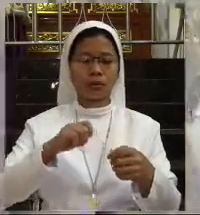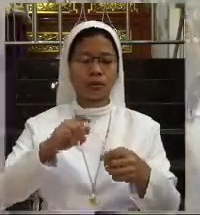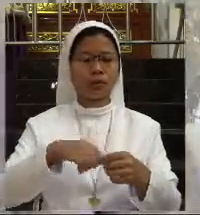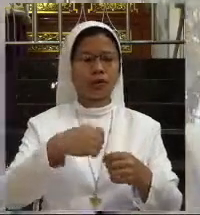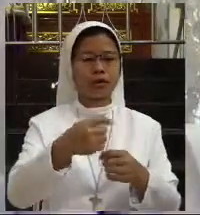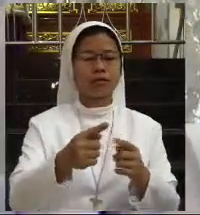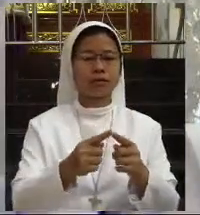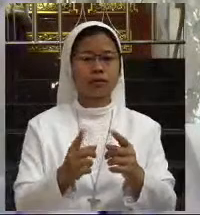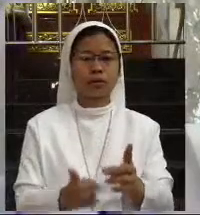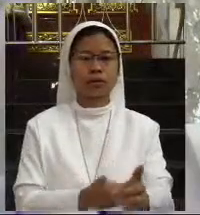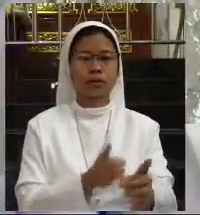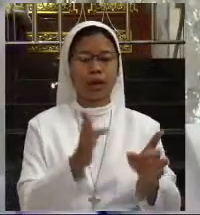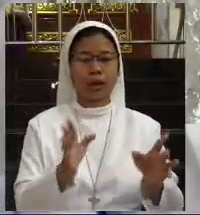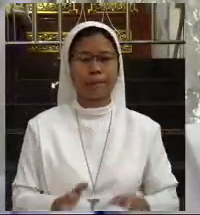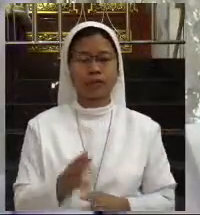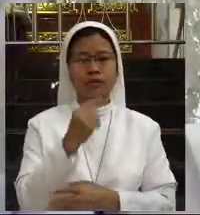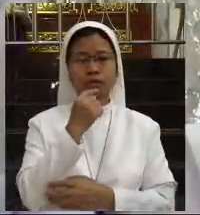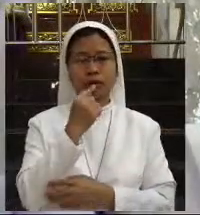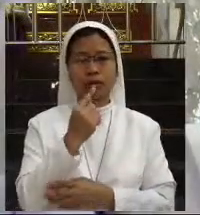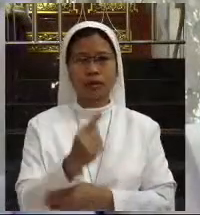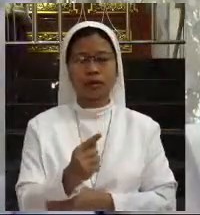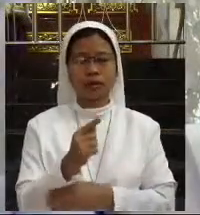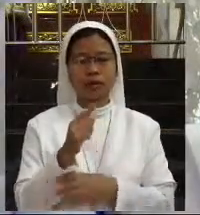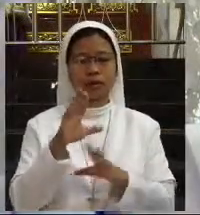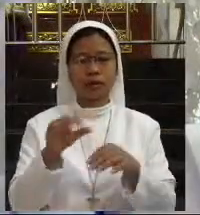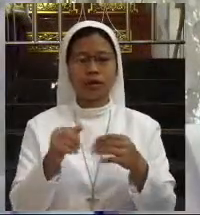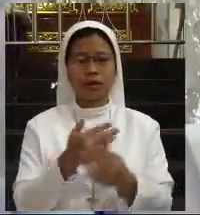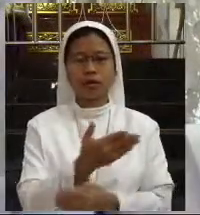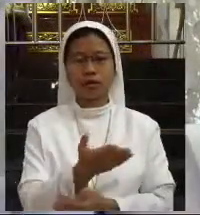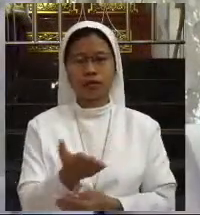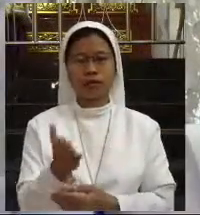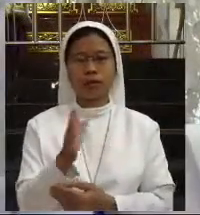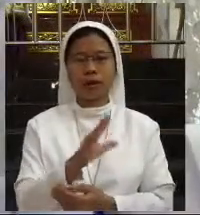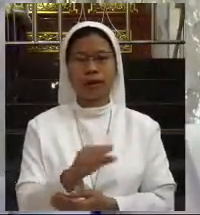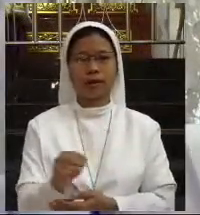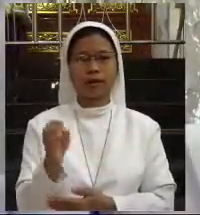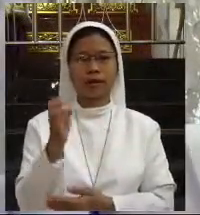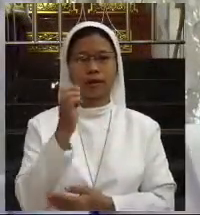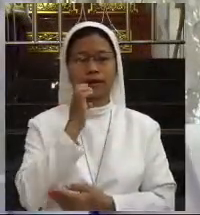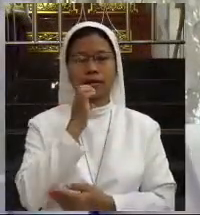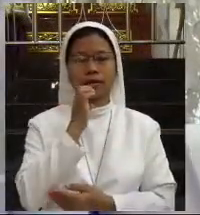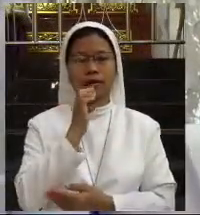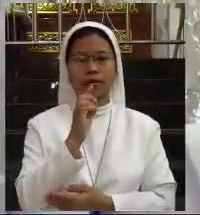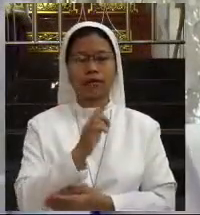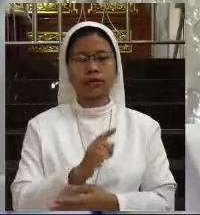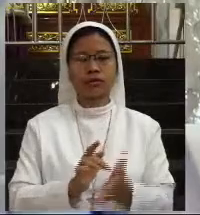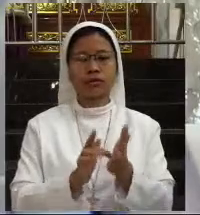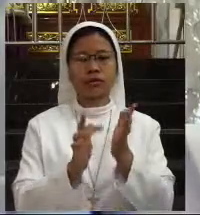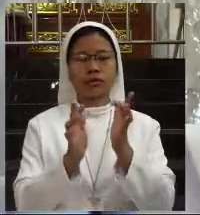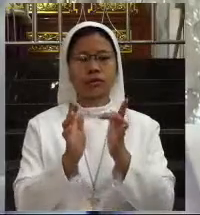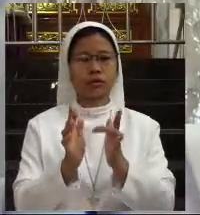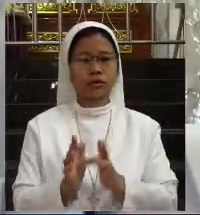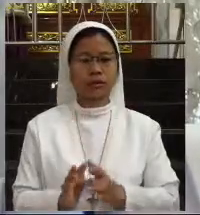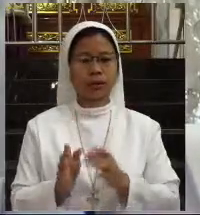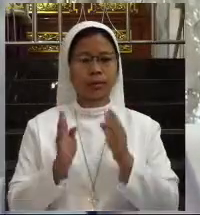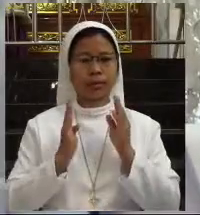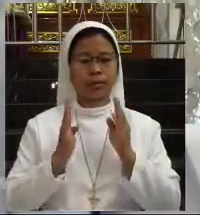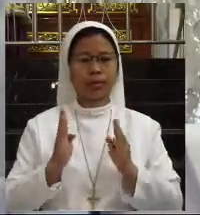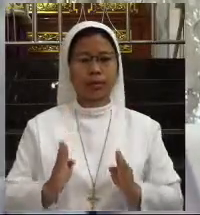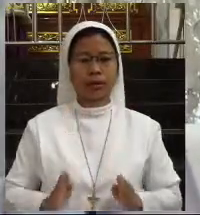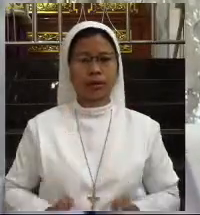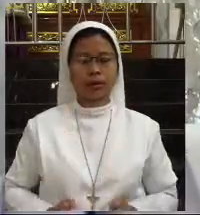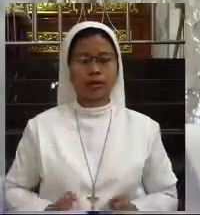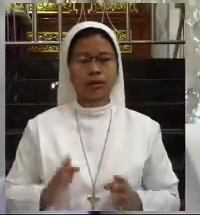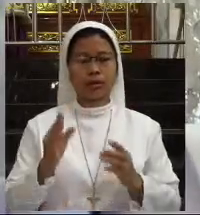it to his disciples, saying, "Take these, all of you, and eat of it, for this